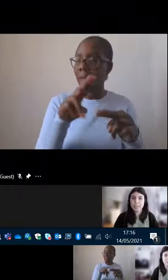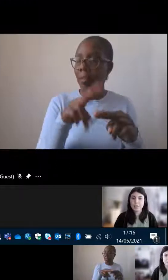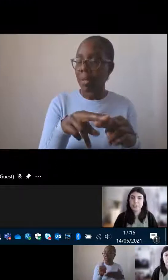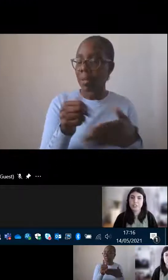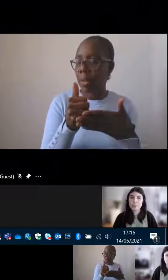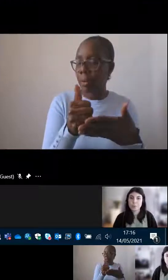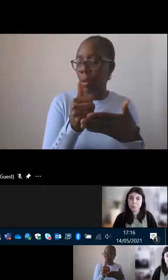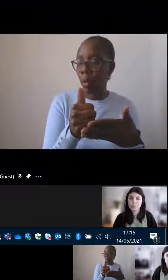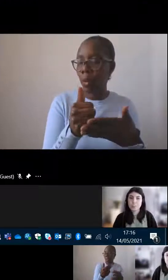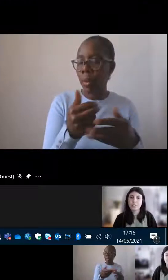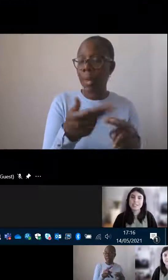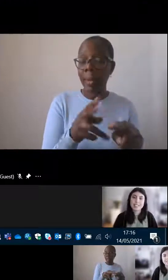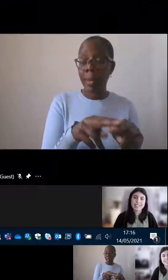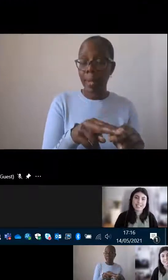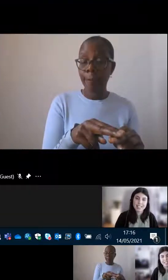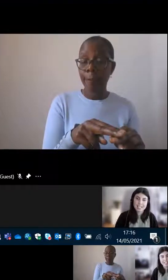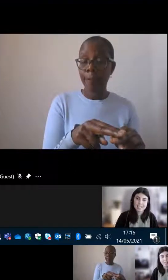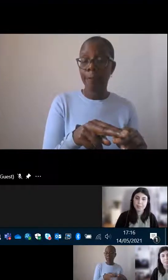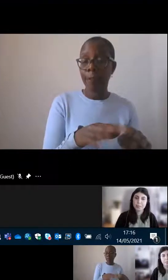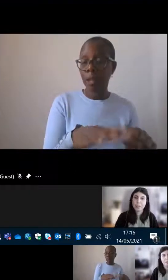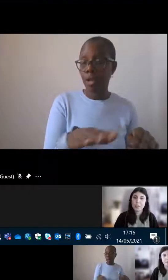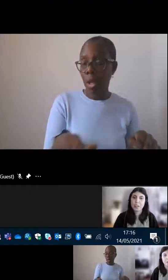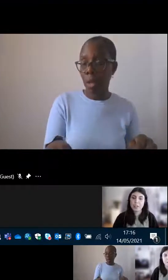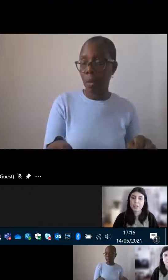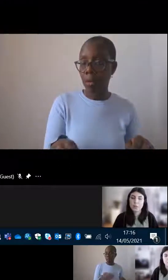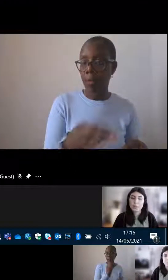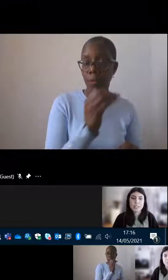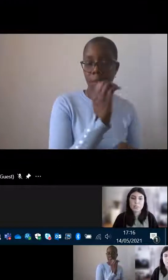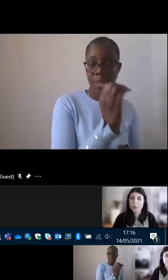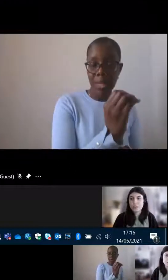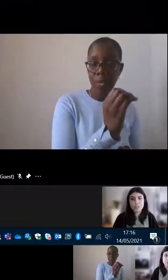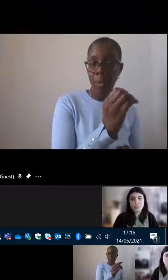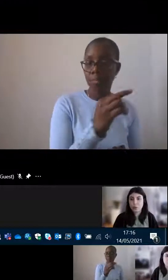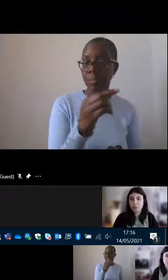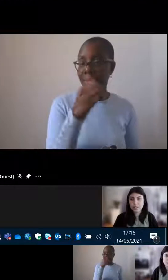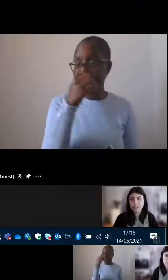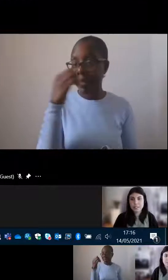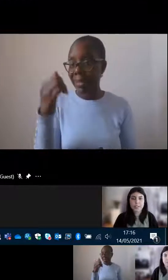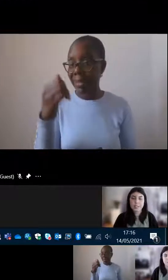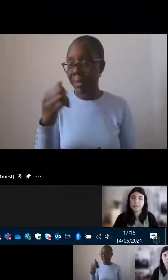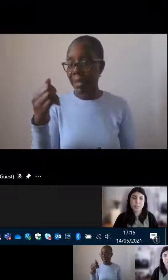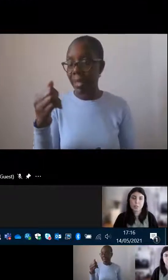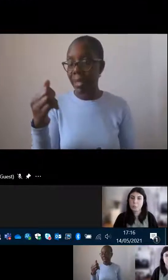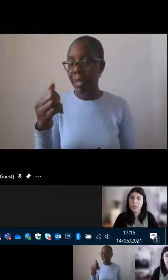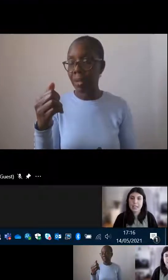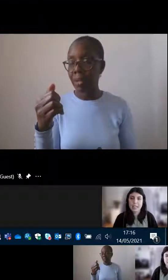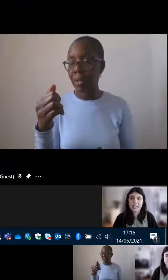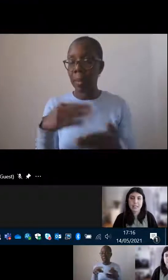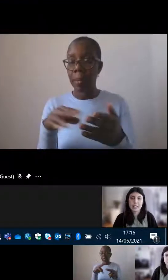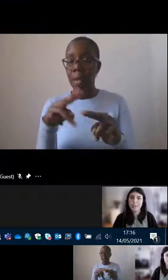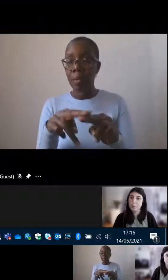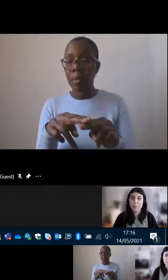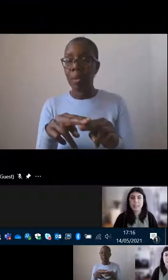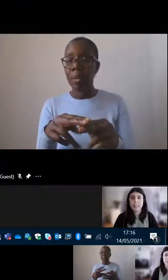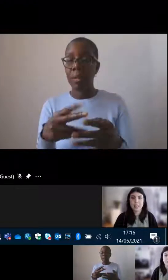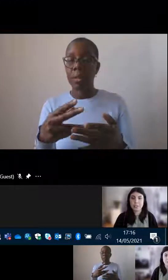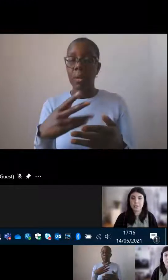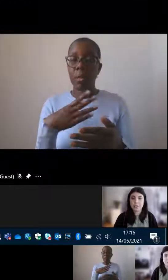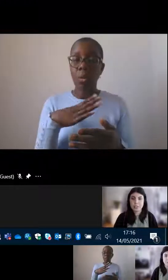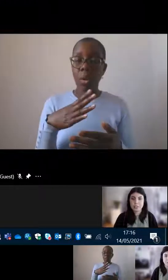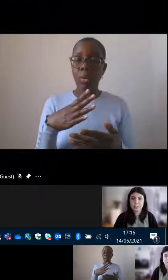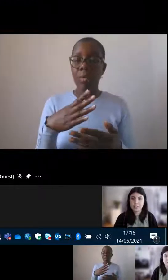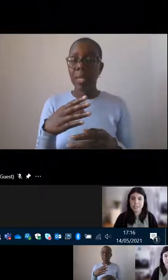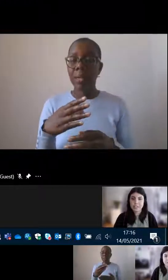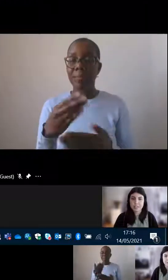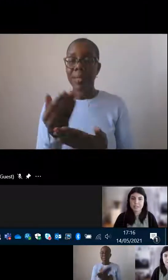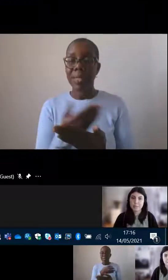people aged 0 to 16 who need a space to talk and to think through the ways that they're coping in the